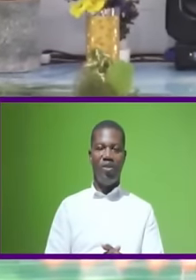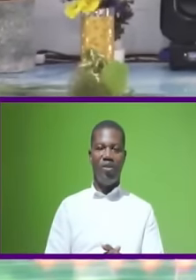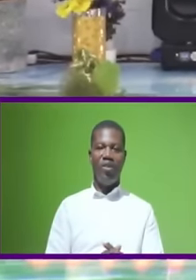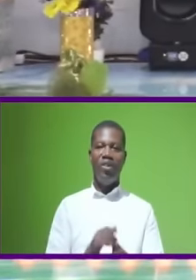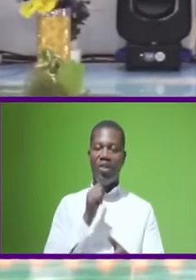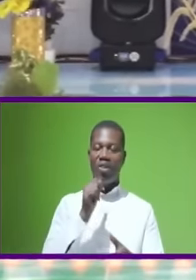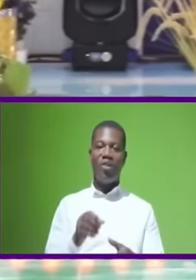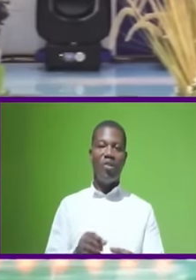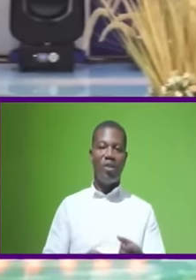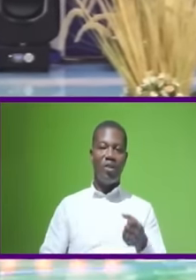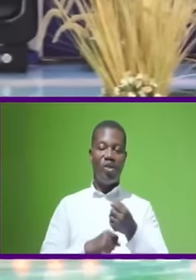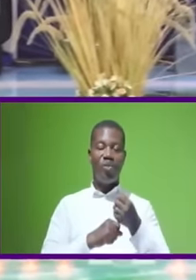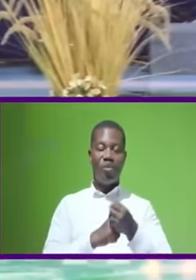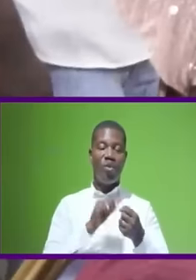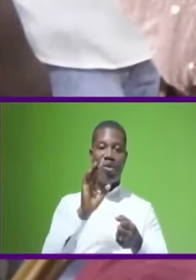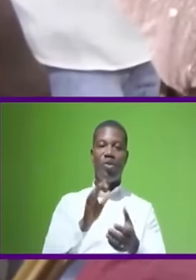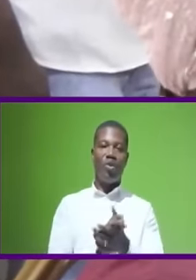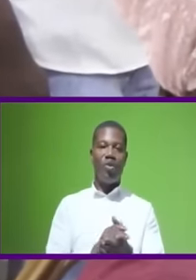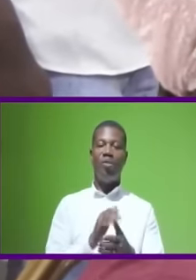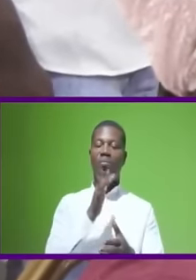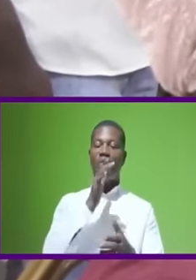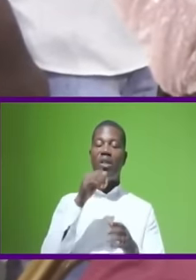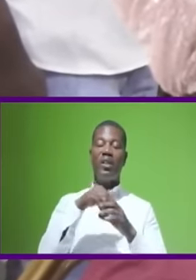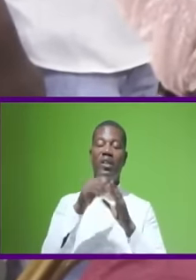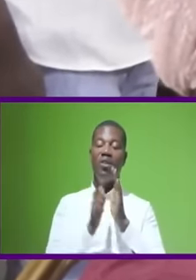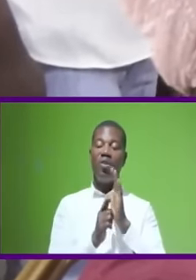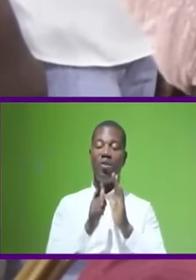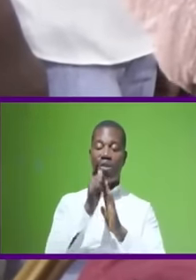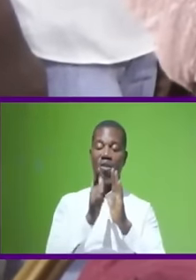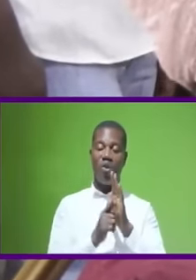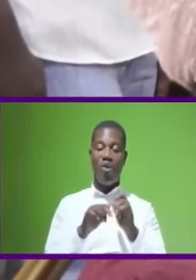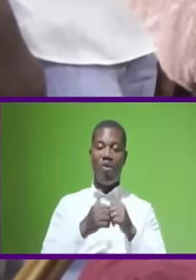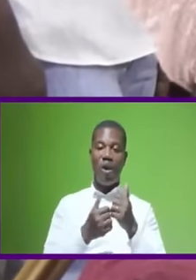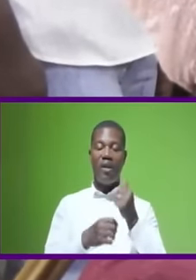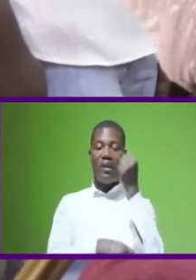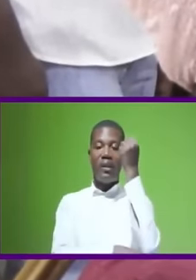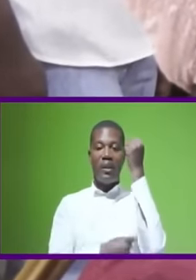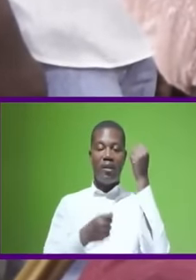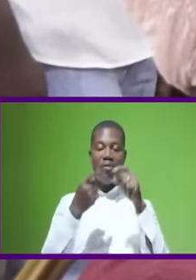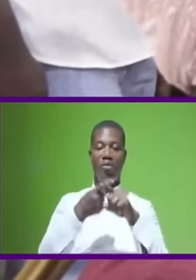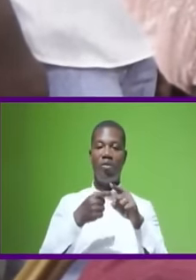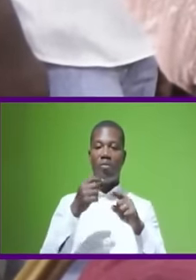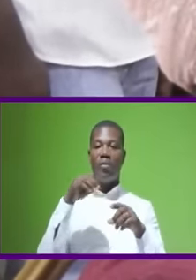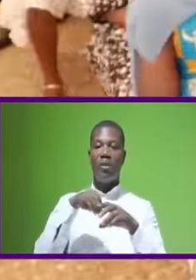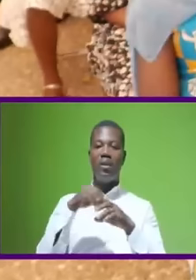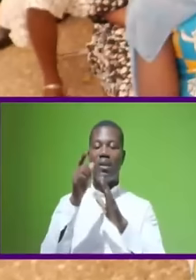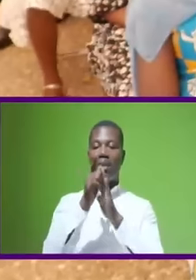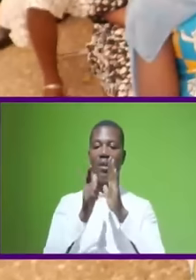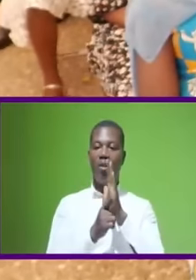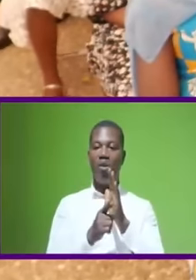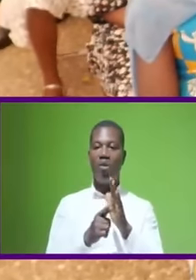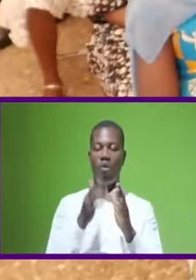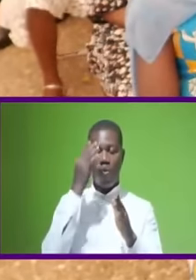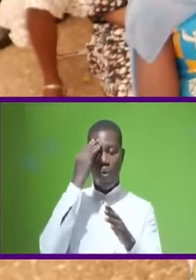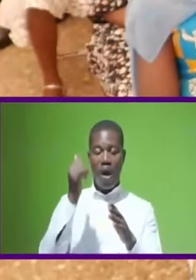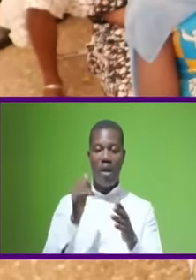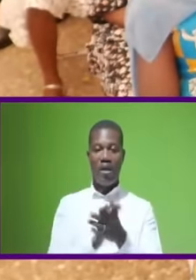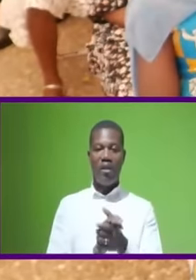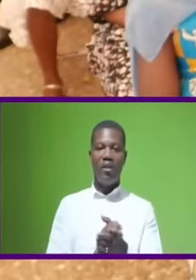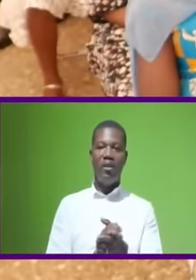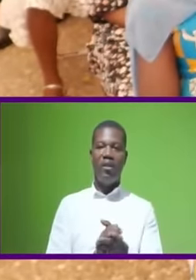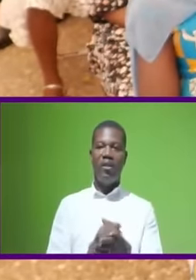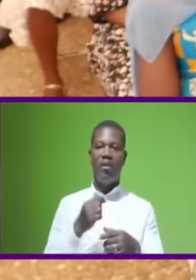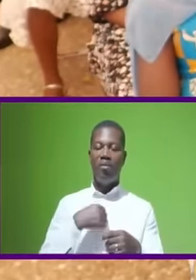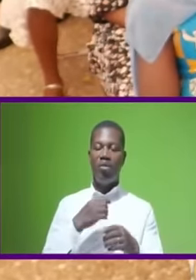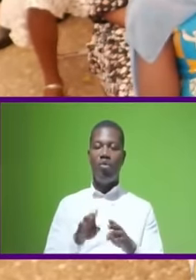So even if you do not have any gift for your in-law, you do not steal from her. Ah. Me be ye